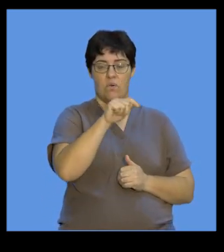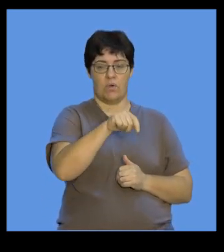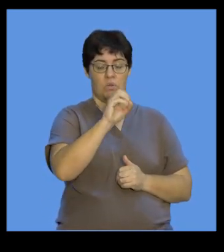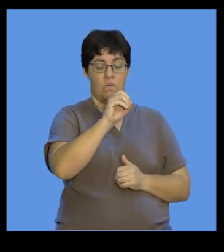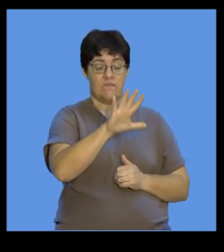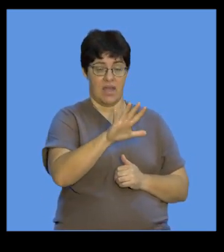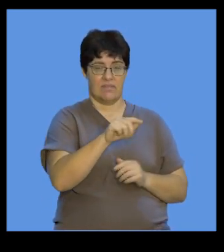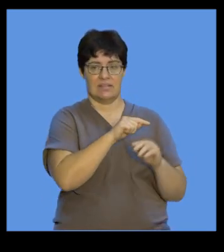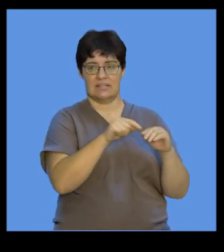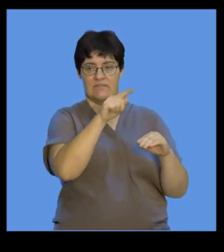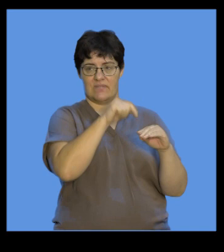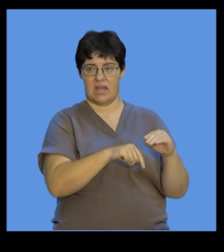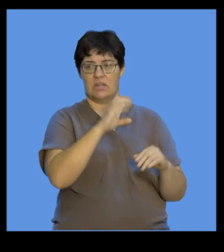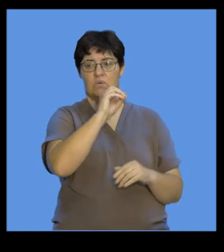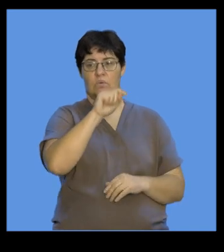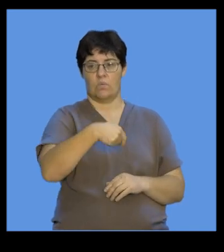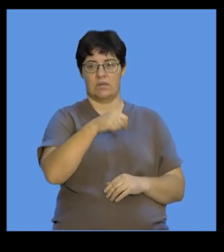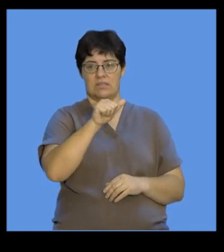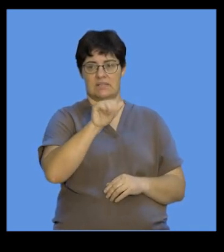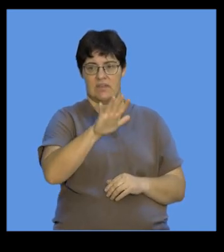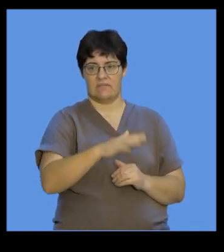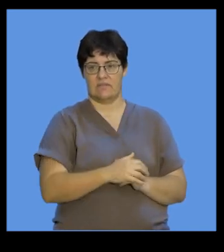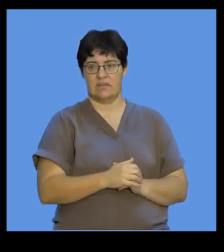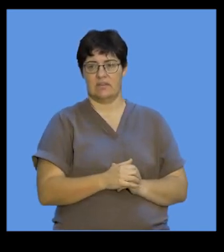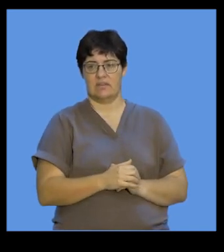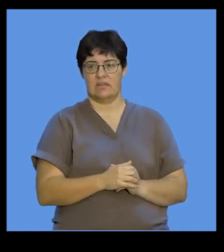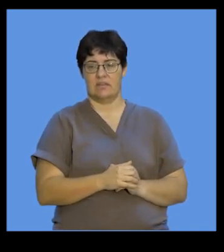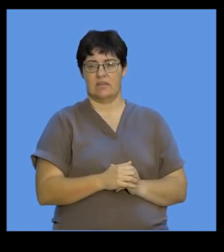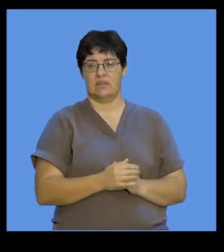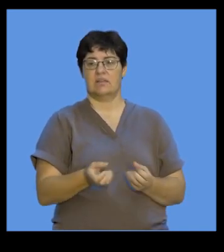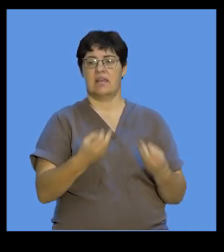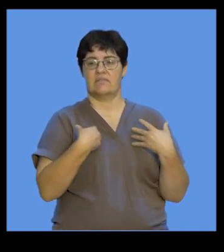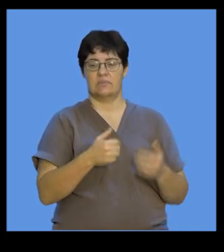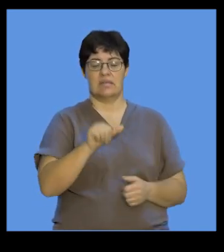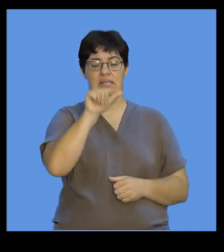by 0.65, there we go. And we get